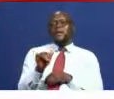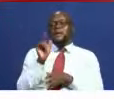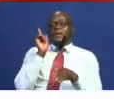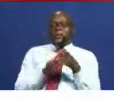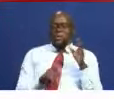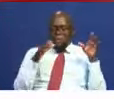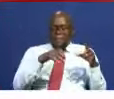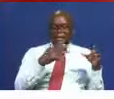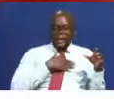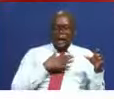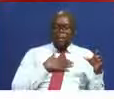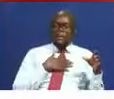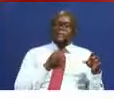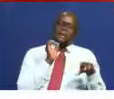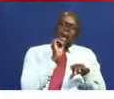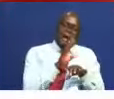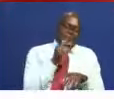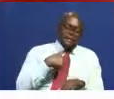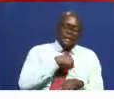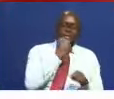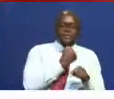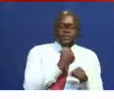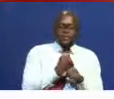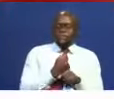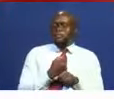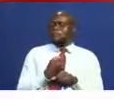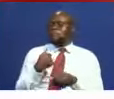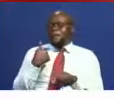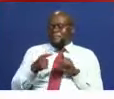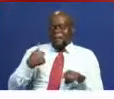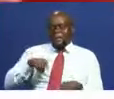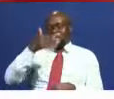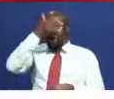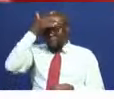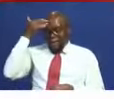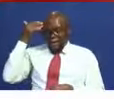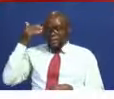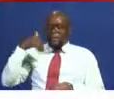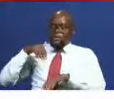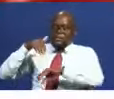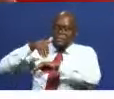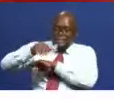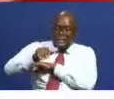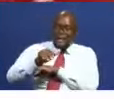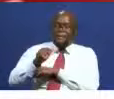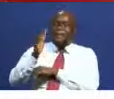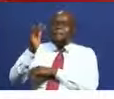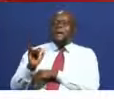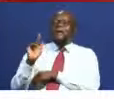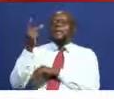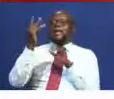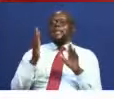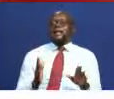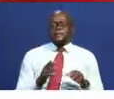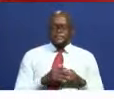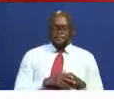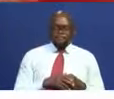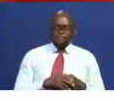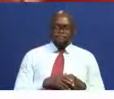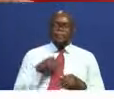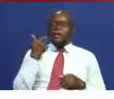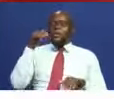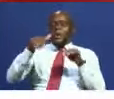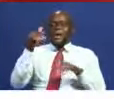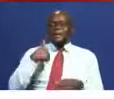our parties are guiding us to do. And we forget that we have been sent here by Kenyans